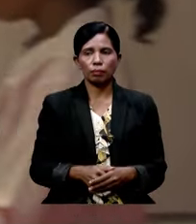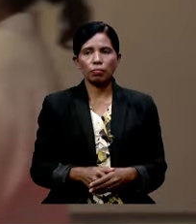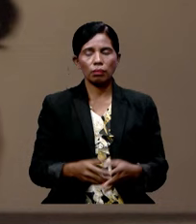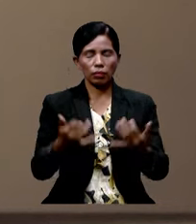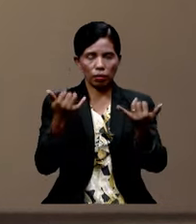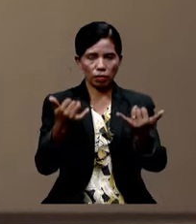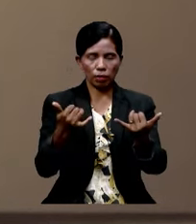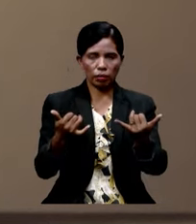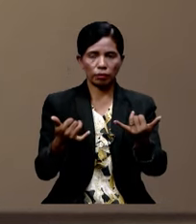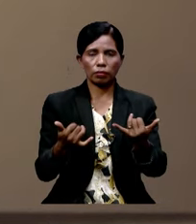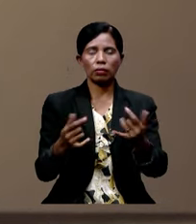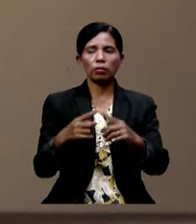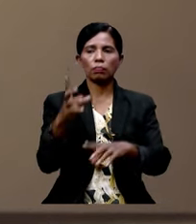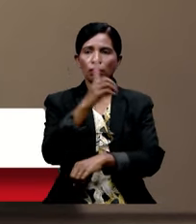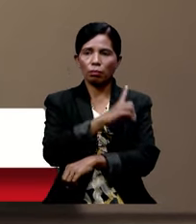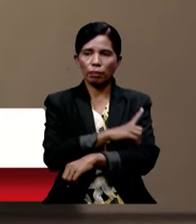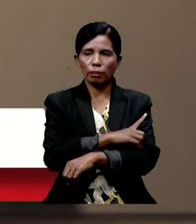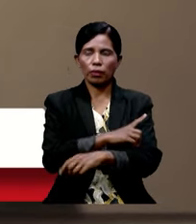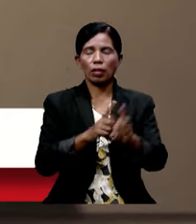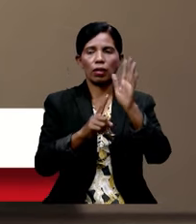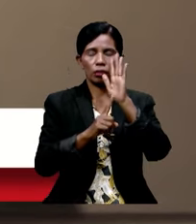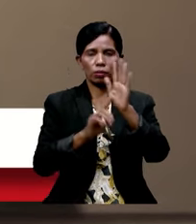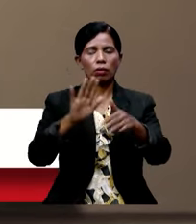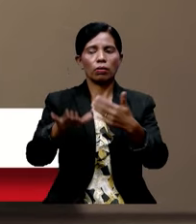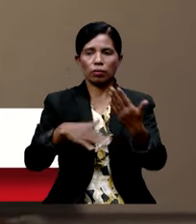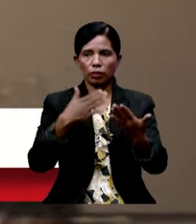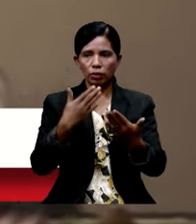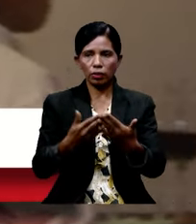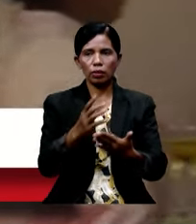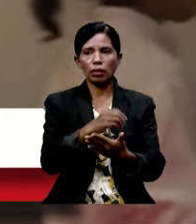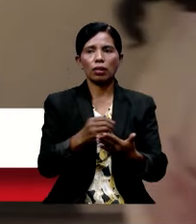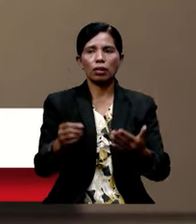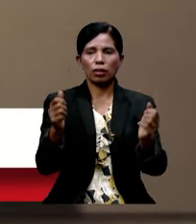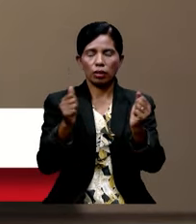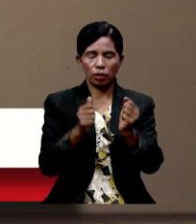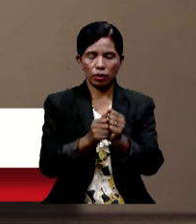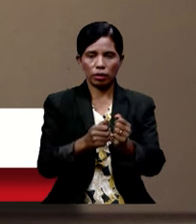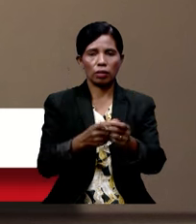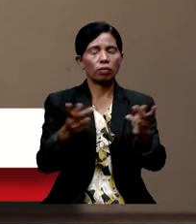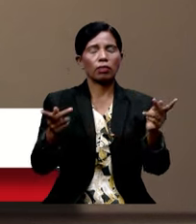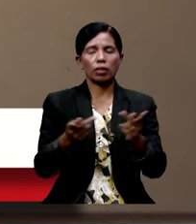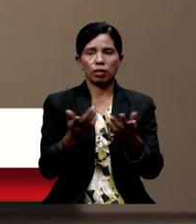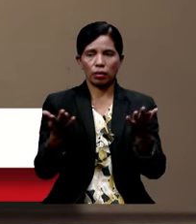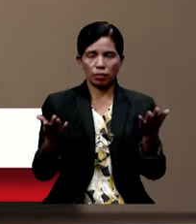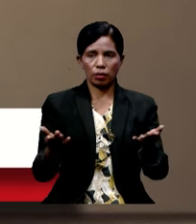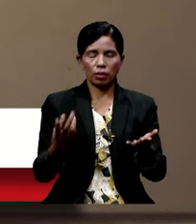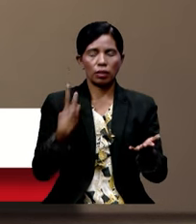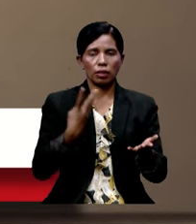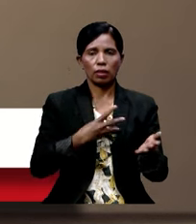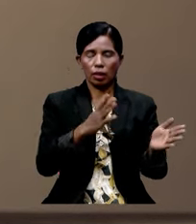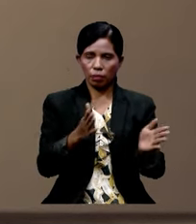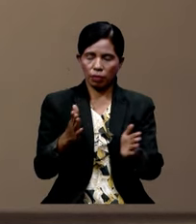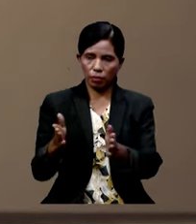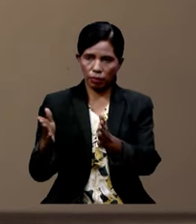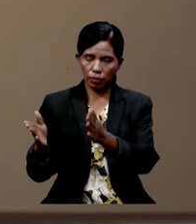this year, as probably all of you already are aware, we are preparing for